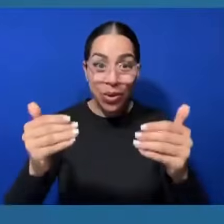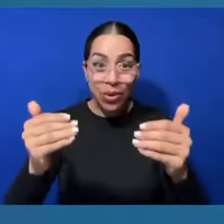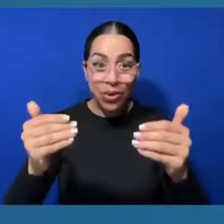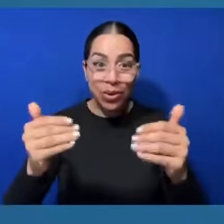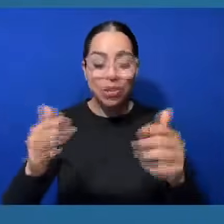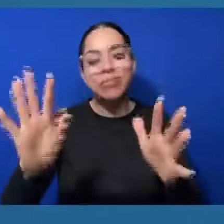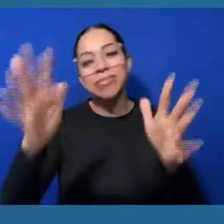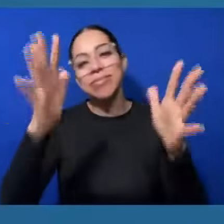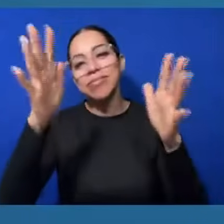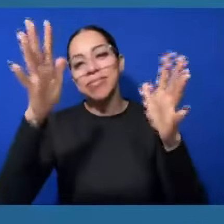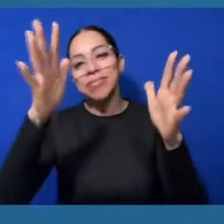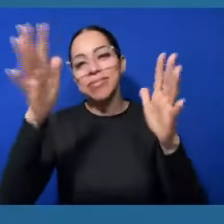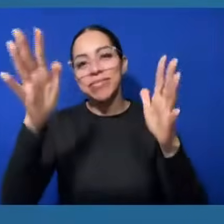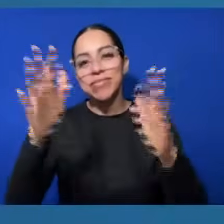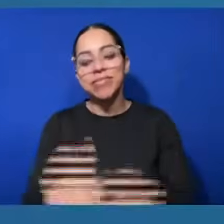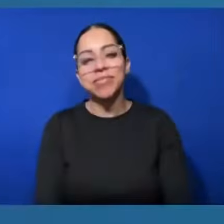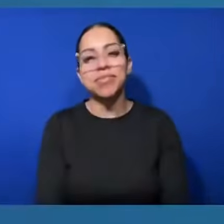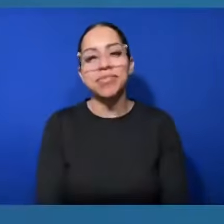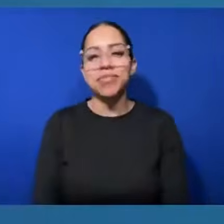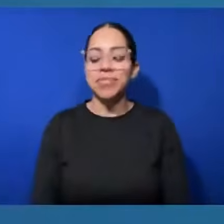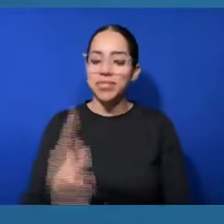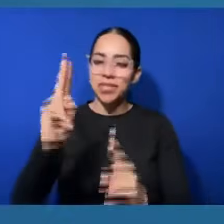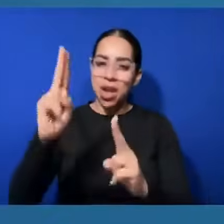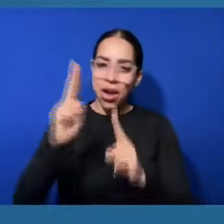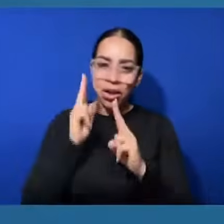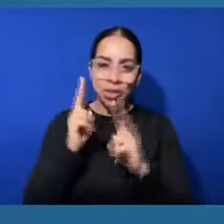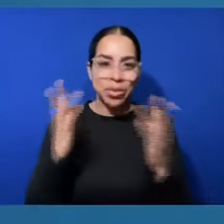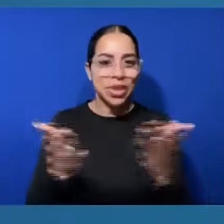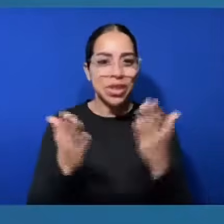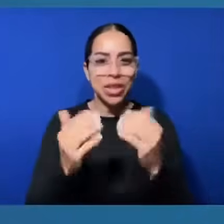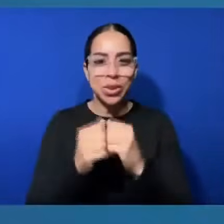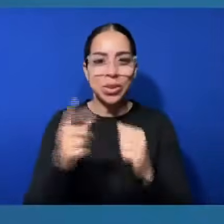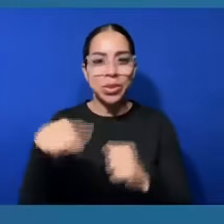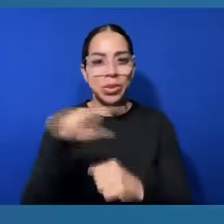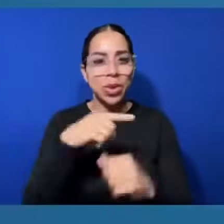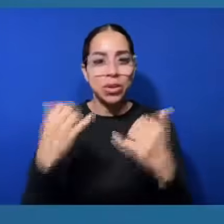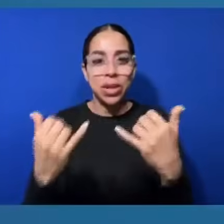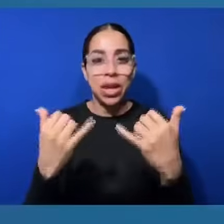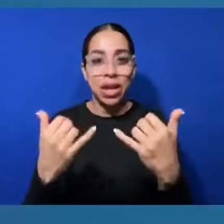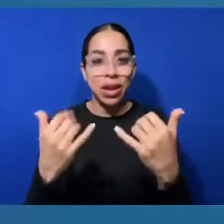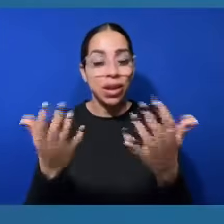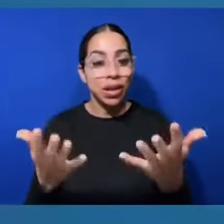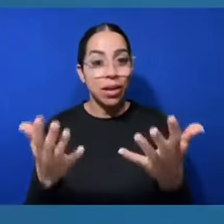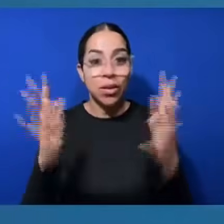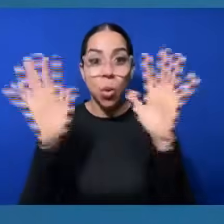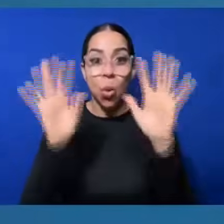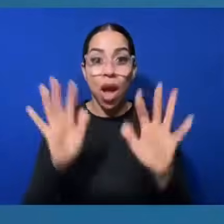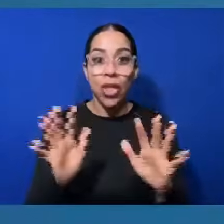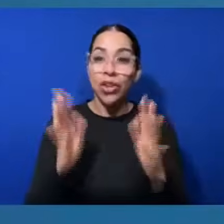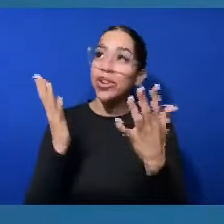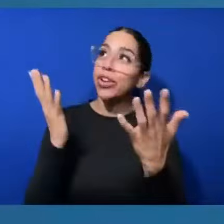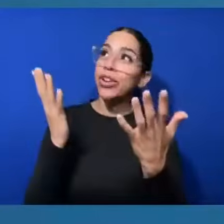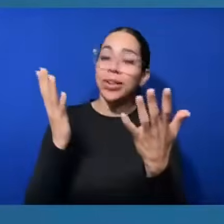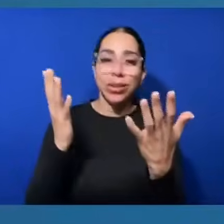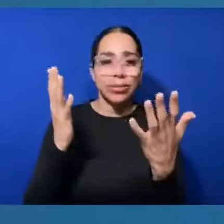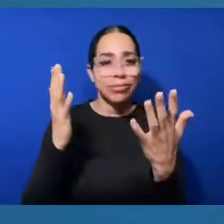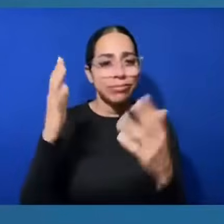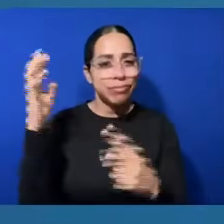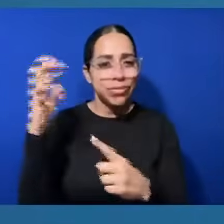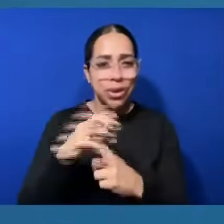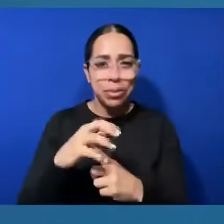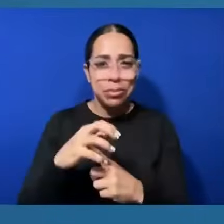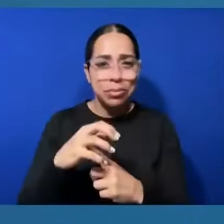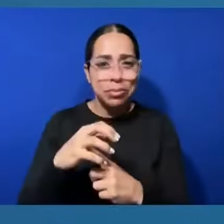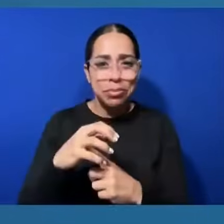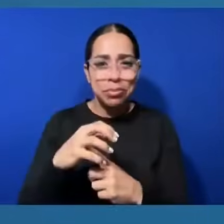It is an honor to be with you all today. The weather is extraordinary, it's beautiful. We